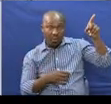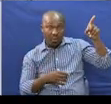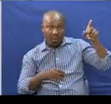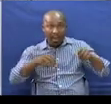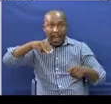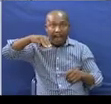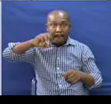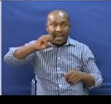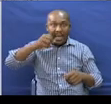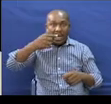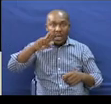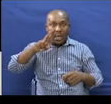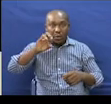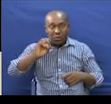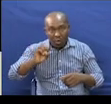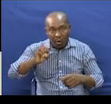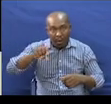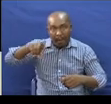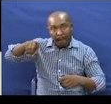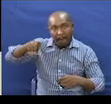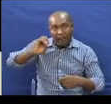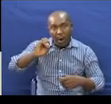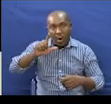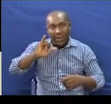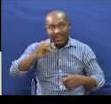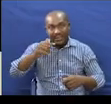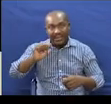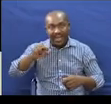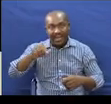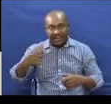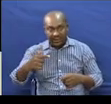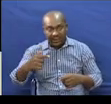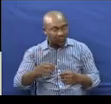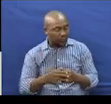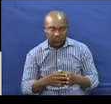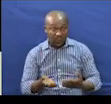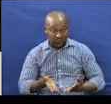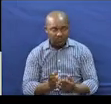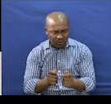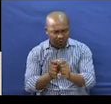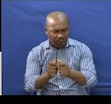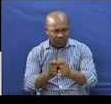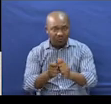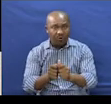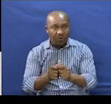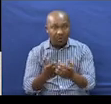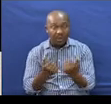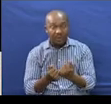is controlled. So the population is controlled because of adoptions of